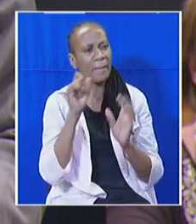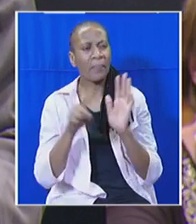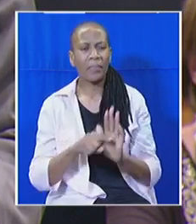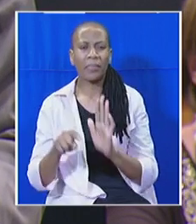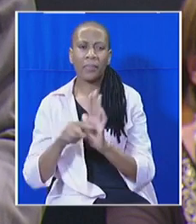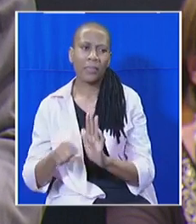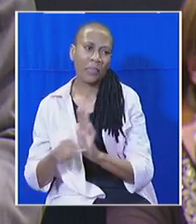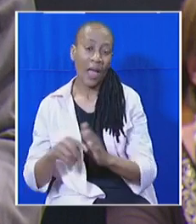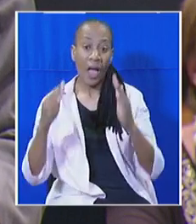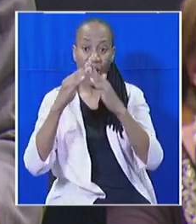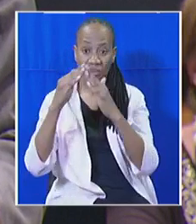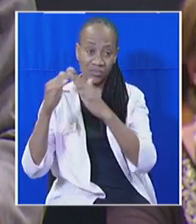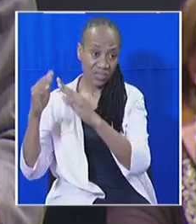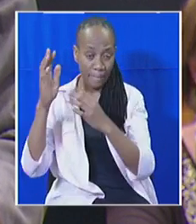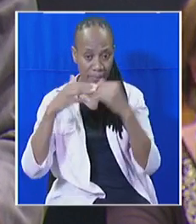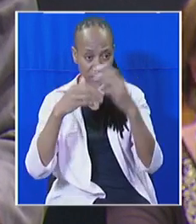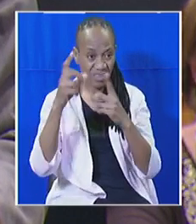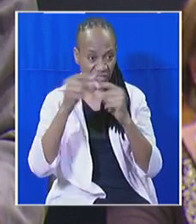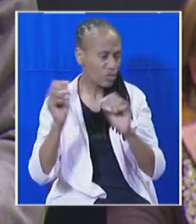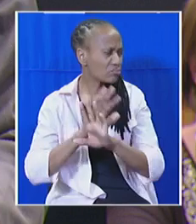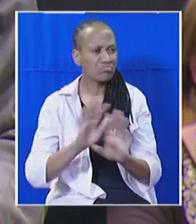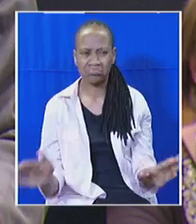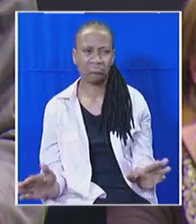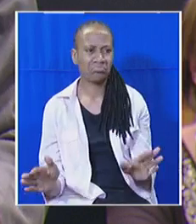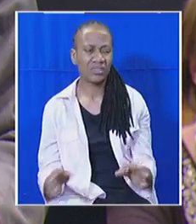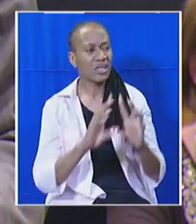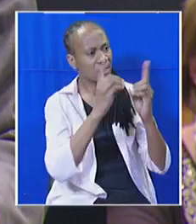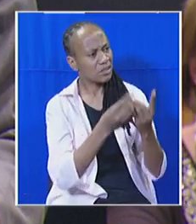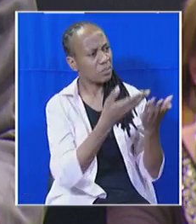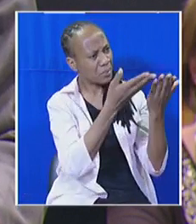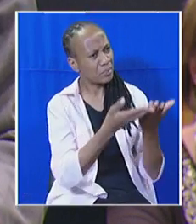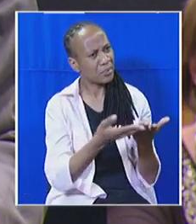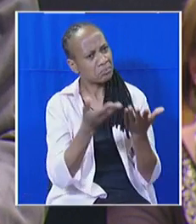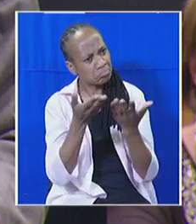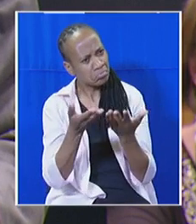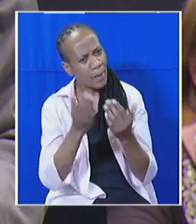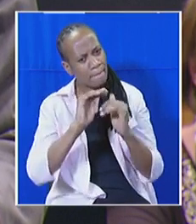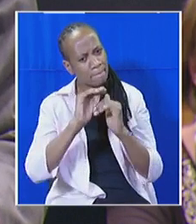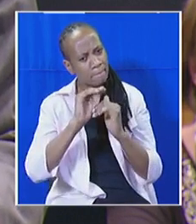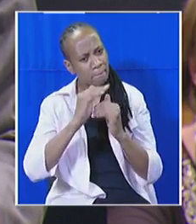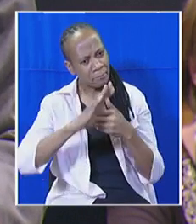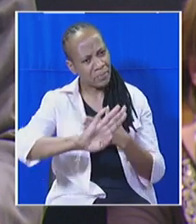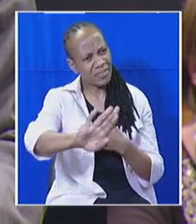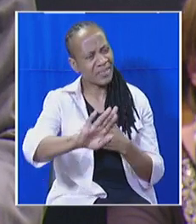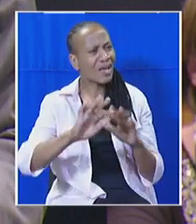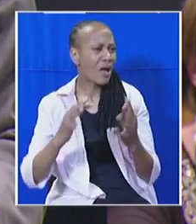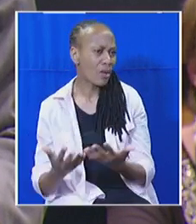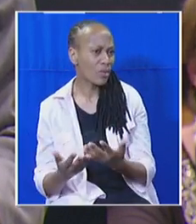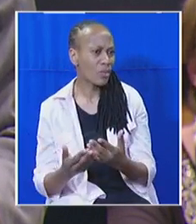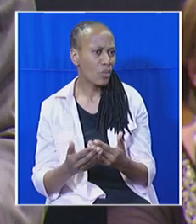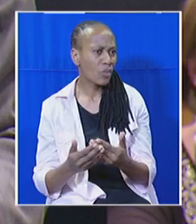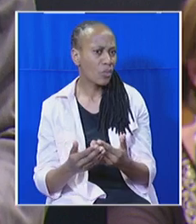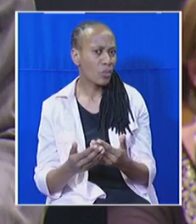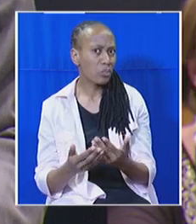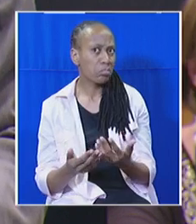re-ratification of houses. How does the department intend preventing such comrade contractors from getting tender going forward, which